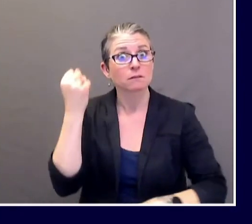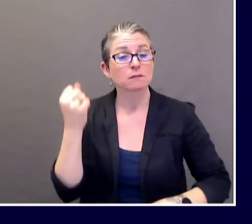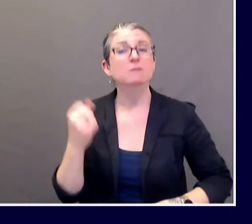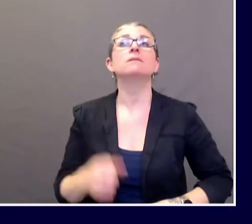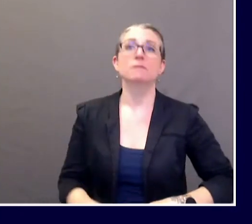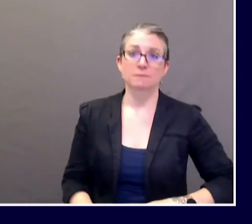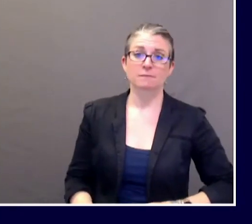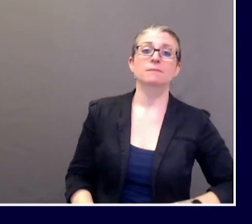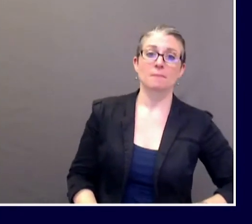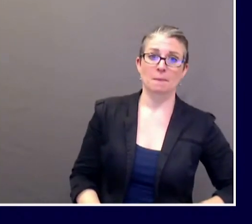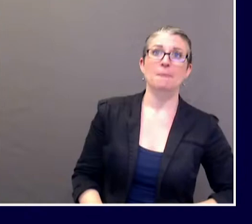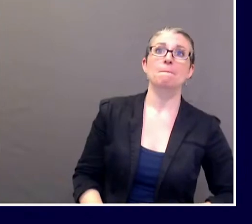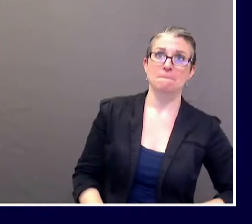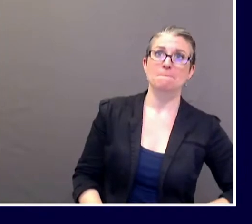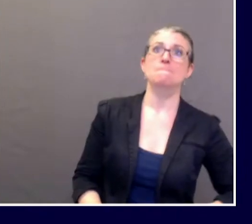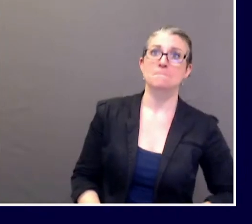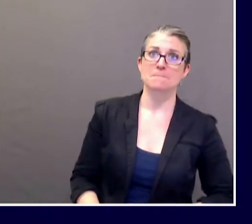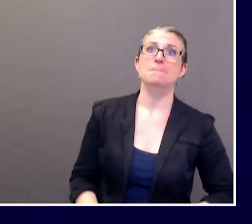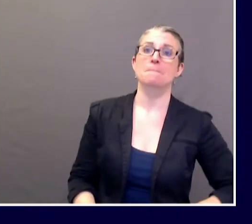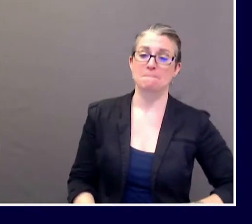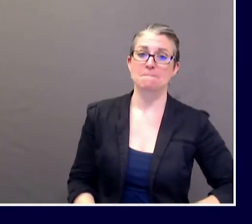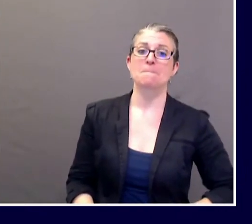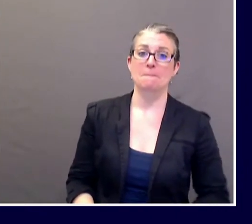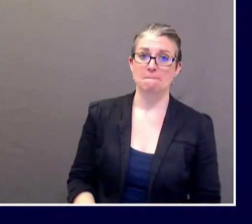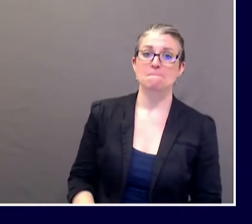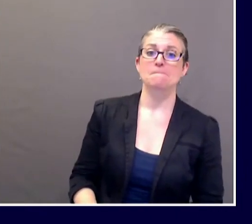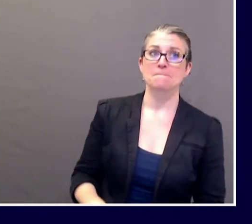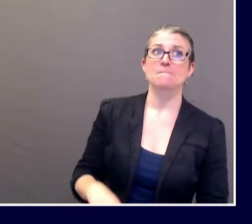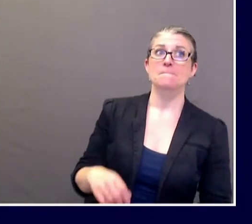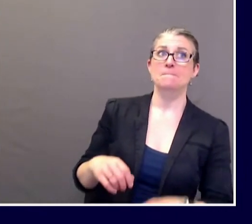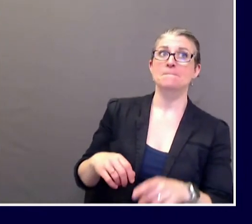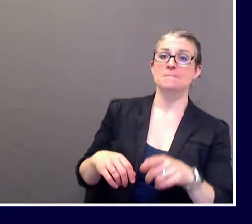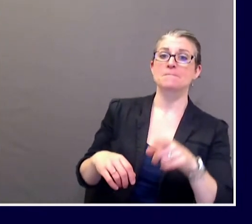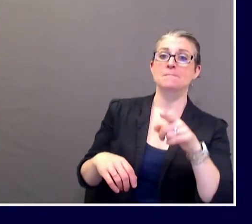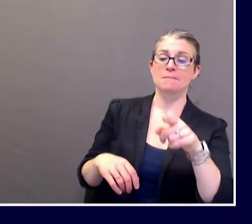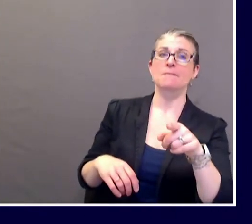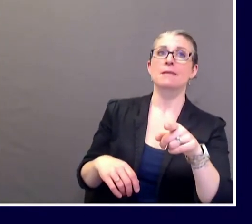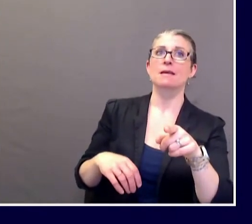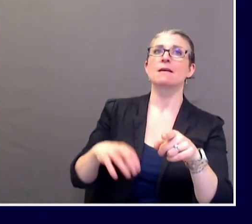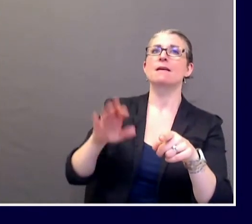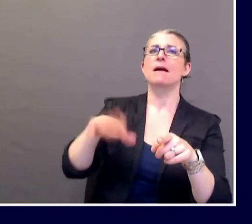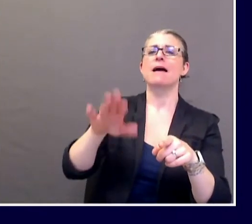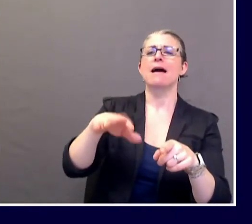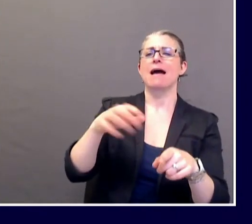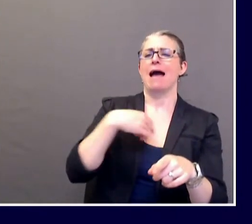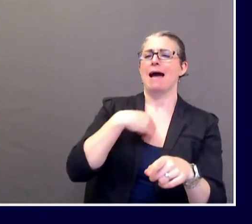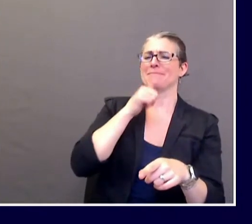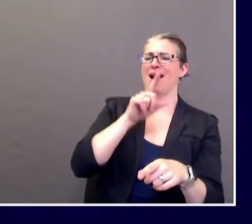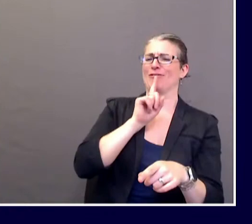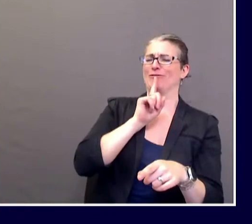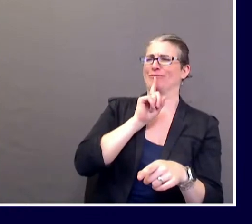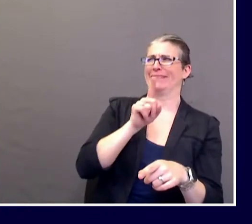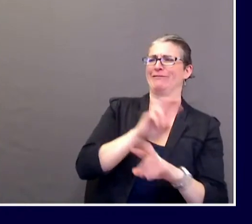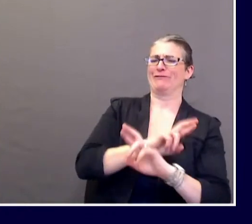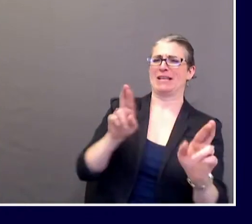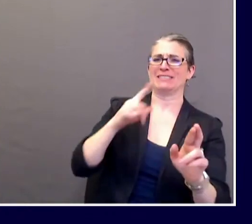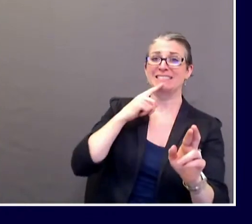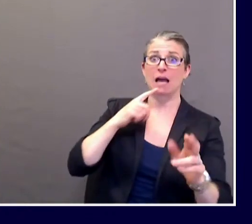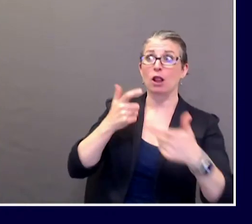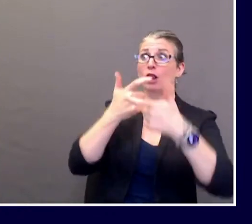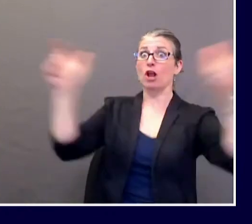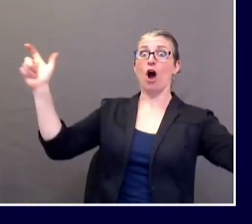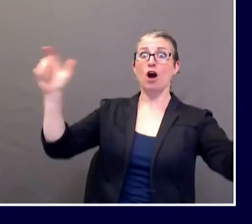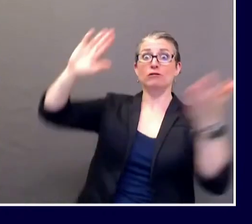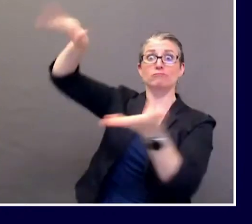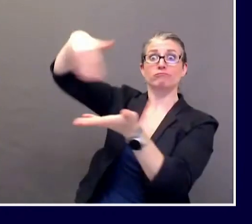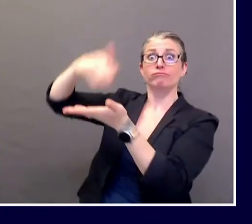be, they continue to be busy. So I think they will continue to serve a purpose. What I guess, the way I think